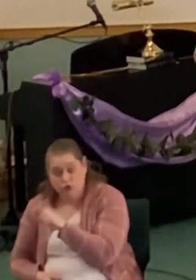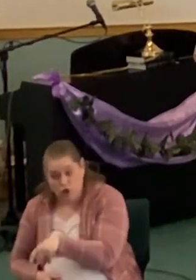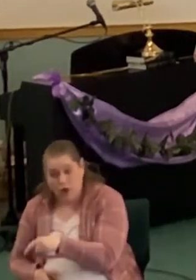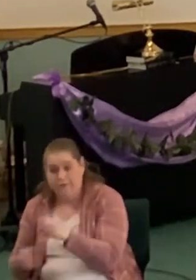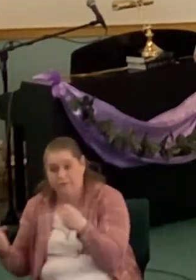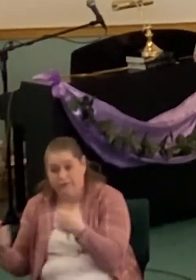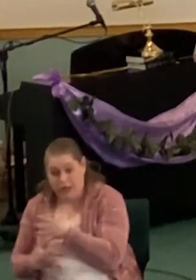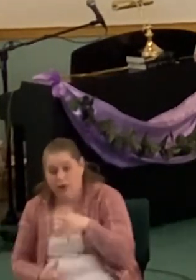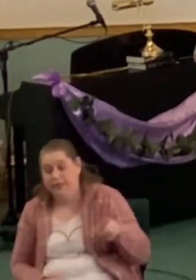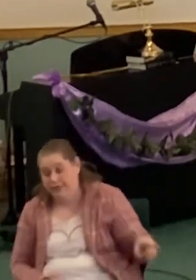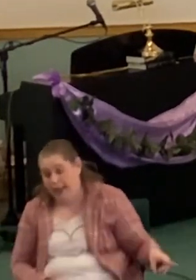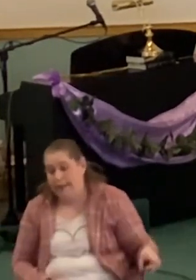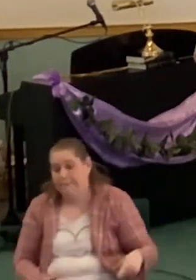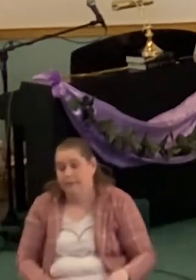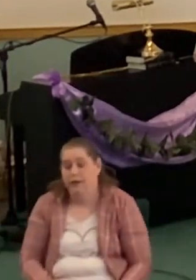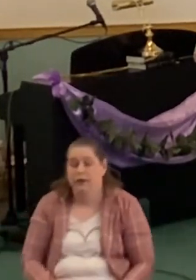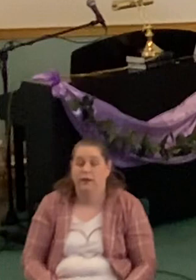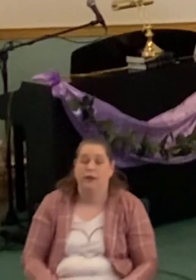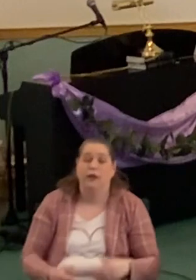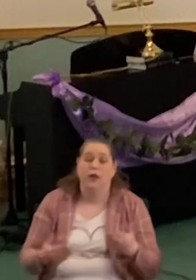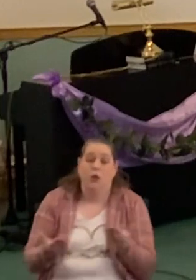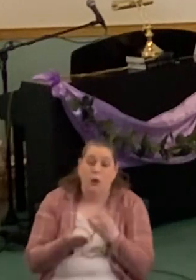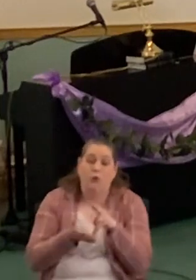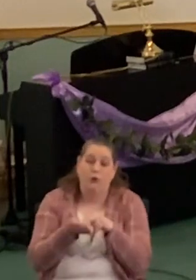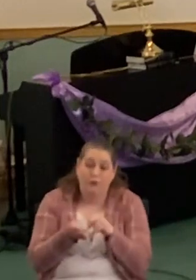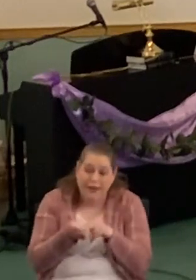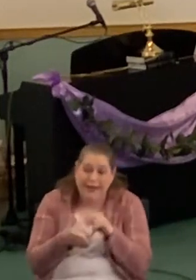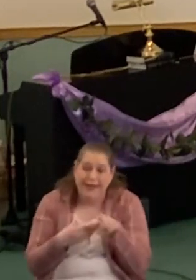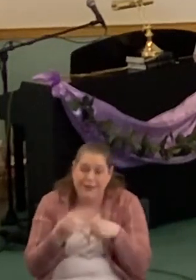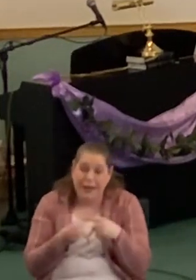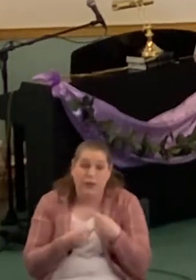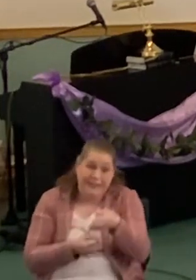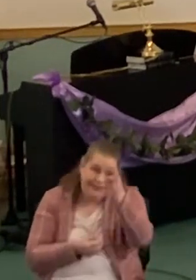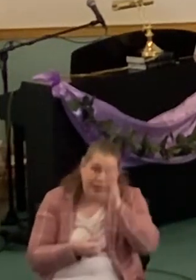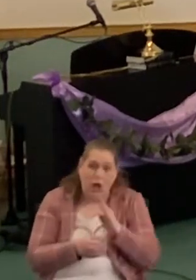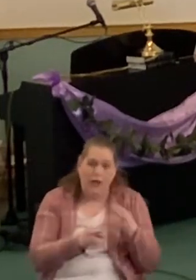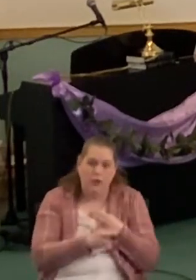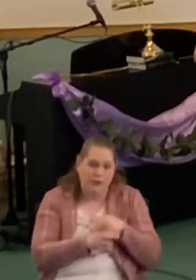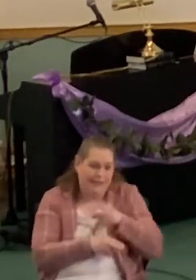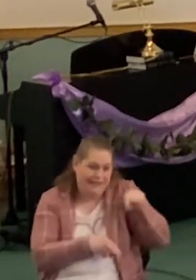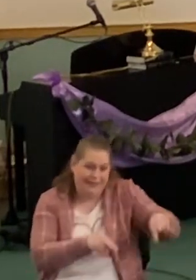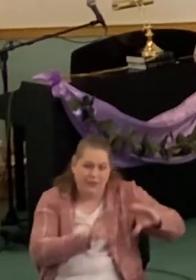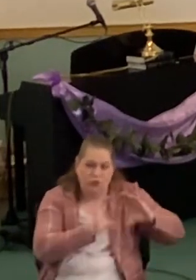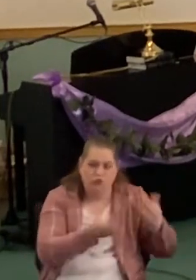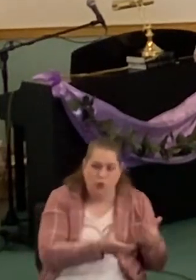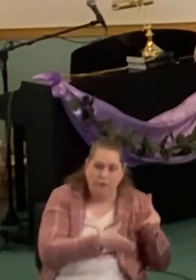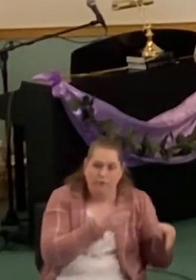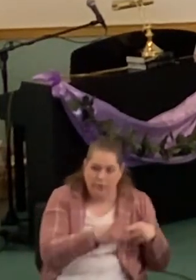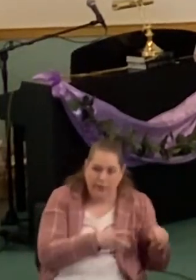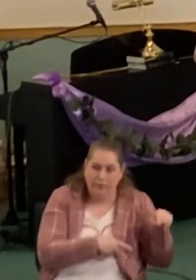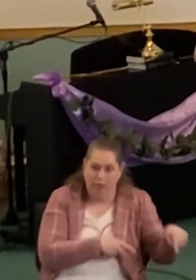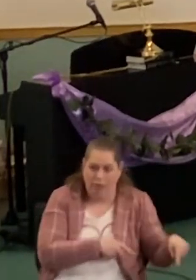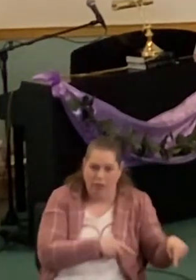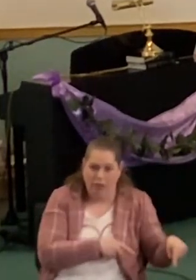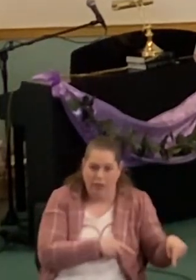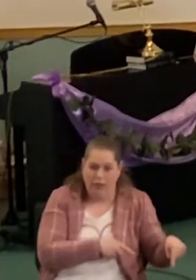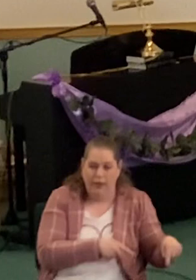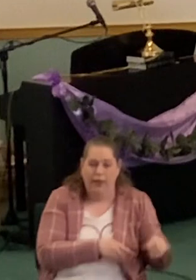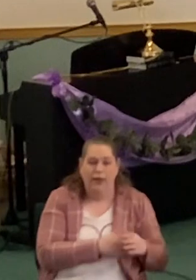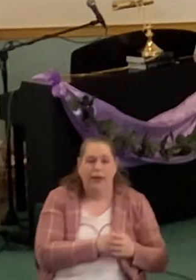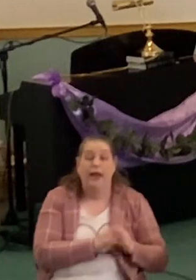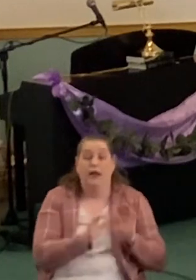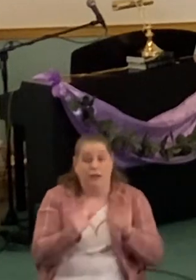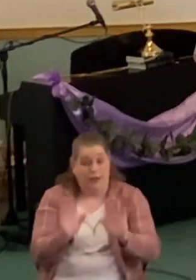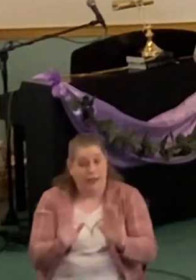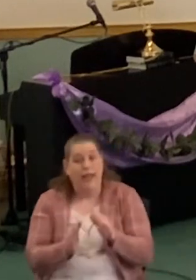And what we're reading about is God uses the Babylonians as an instrument of his discipline. We're learning how God is